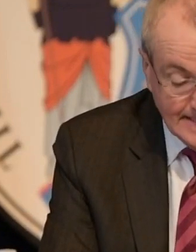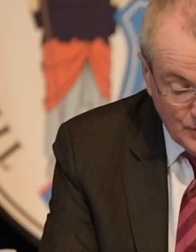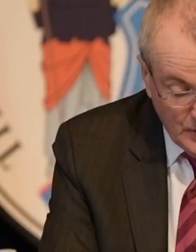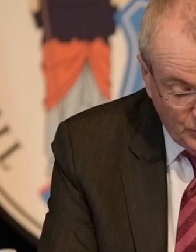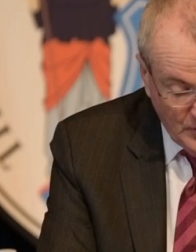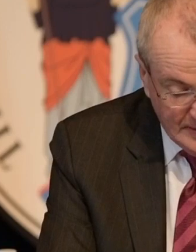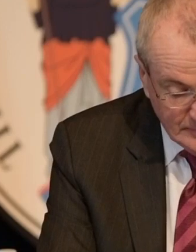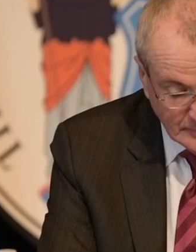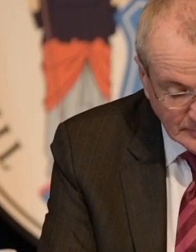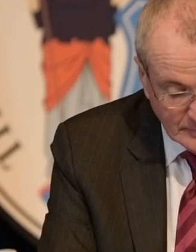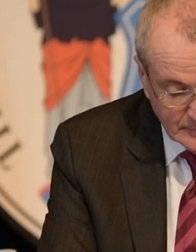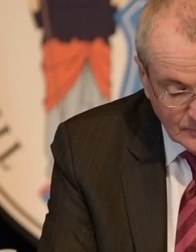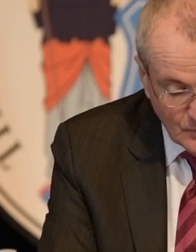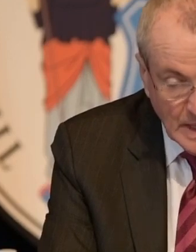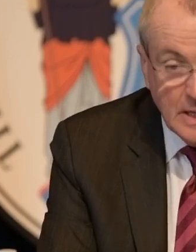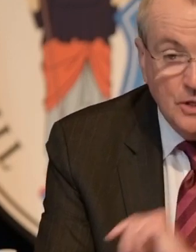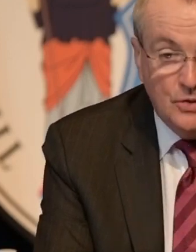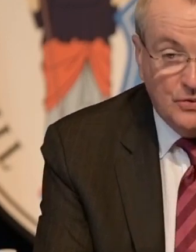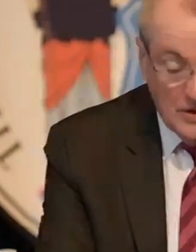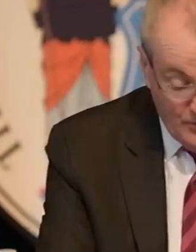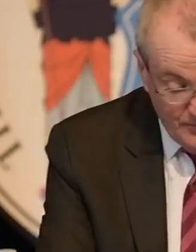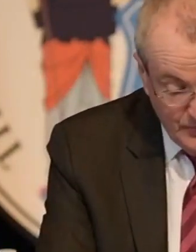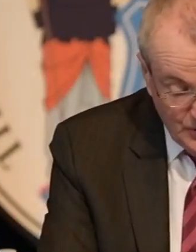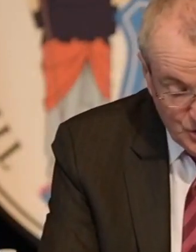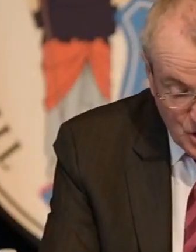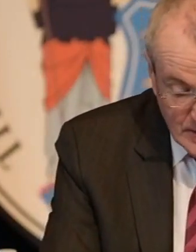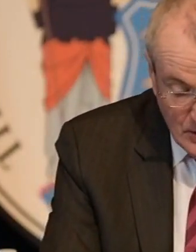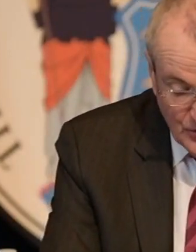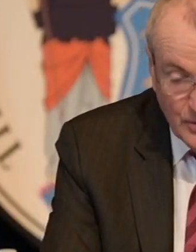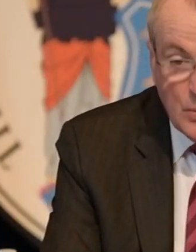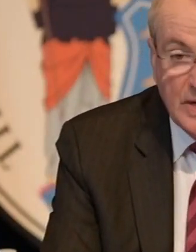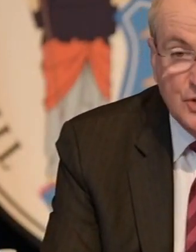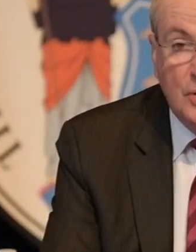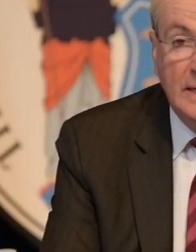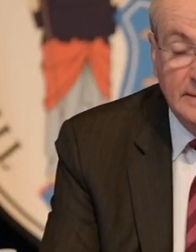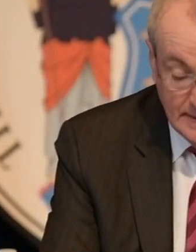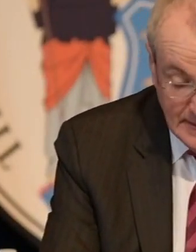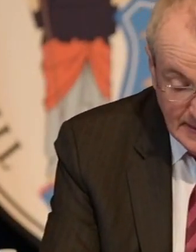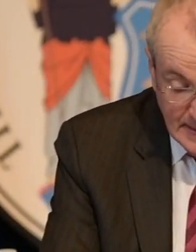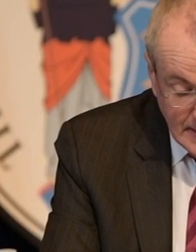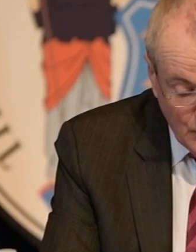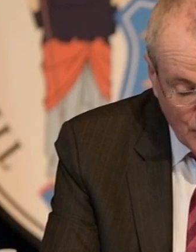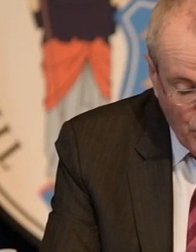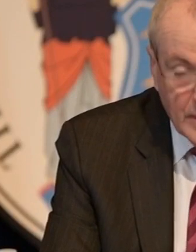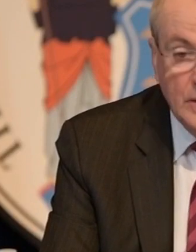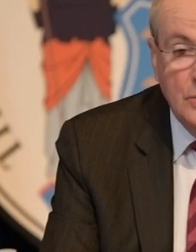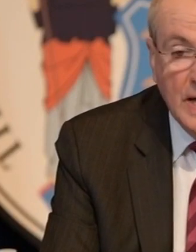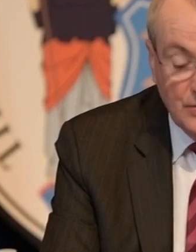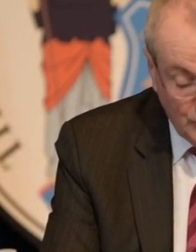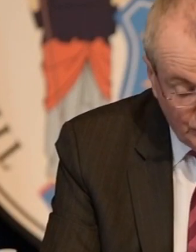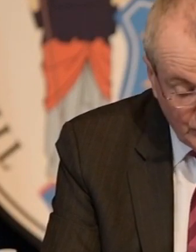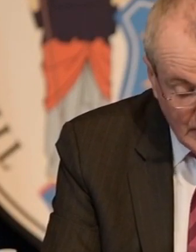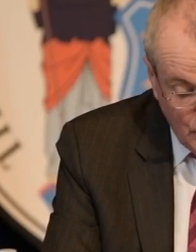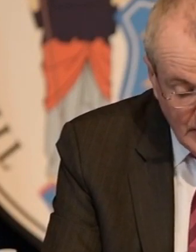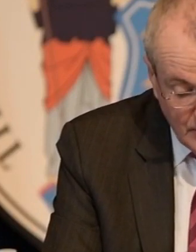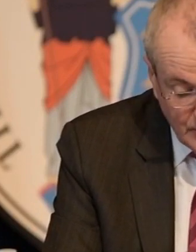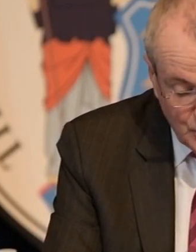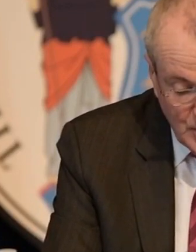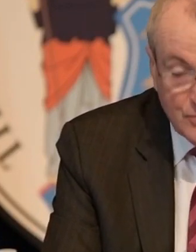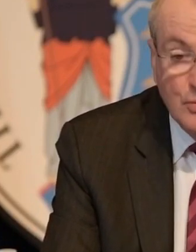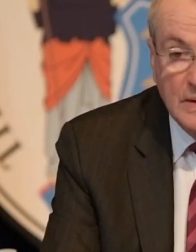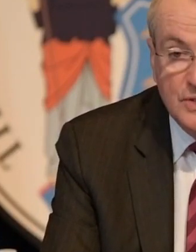88,806, as you can see. You can see from this chart our 3-week trend in reporting new cases, and we